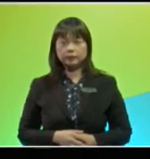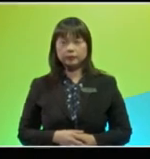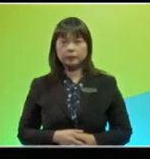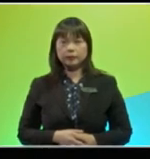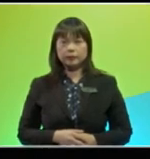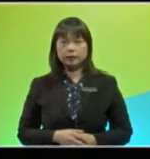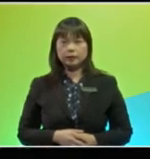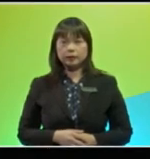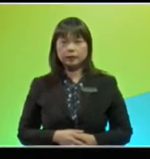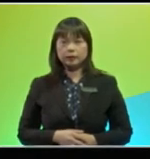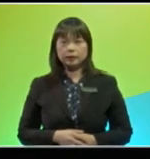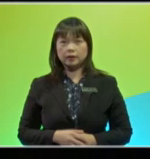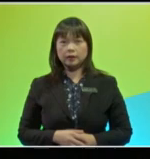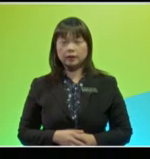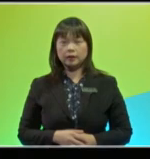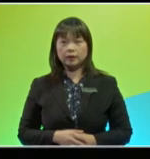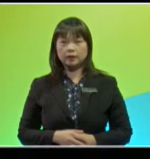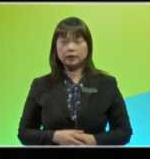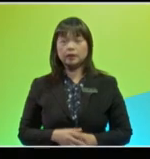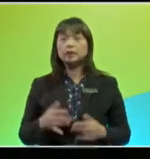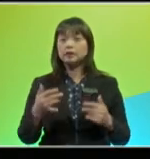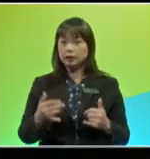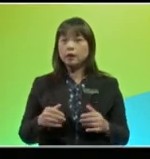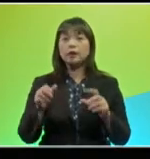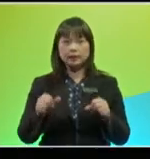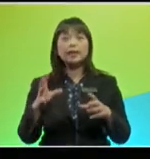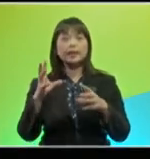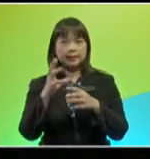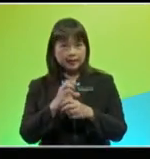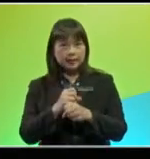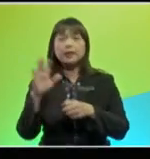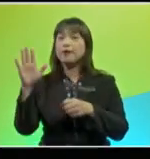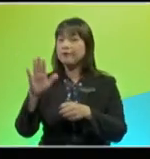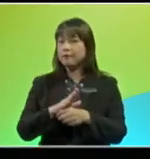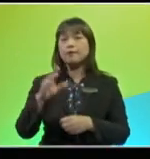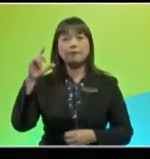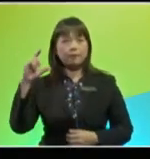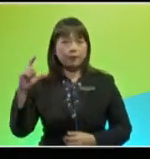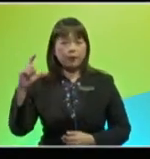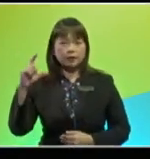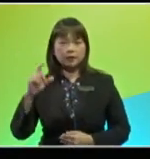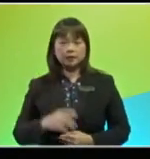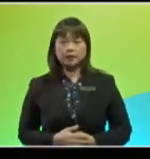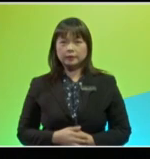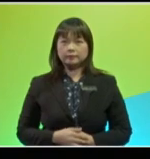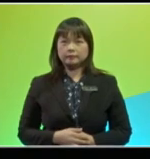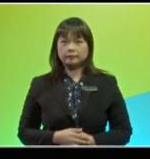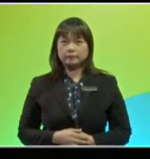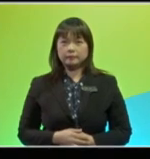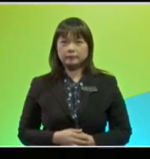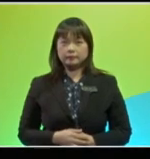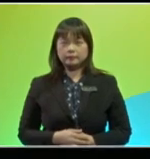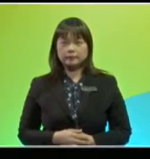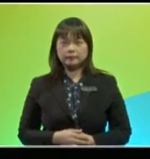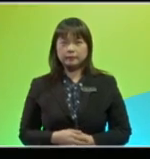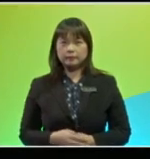goes further, you will get to see the full moon where everything is being lit up,